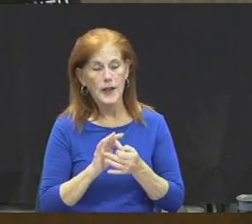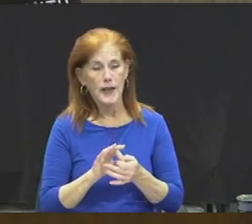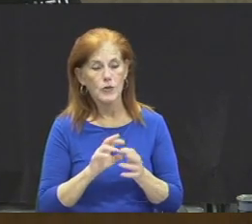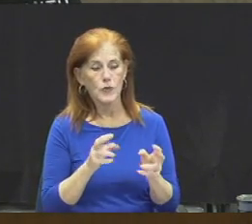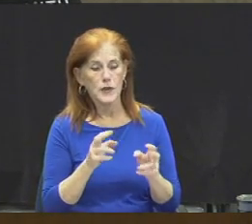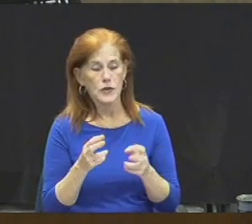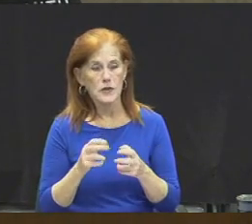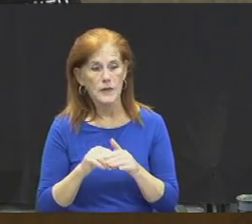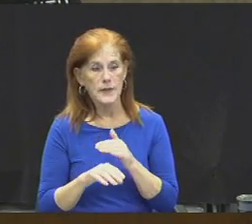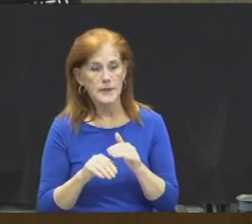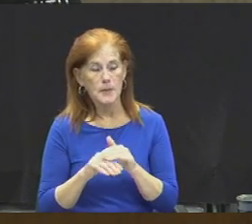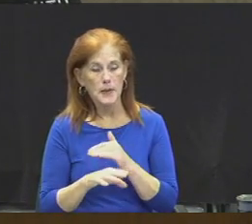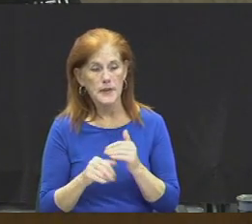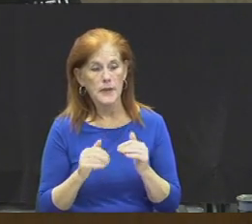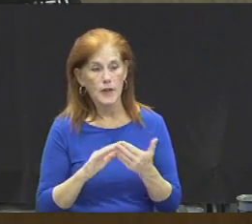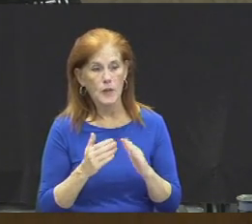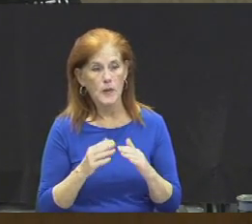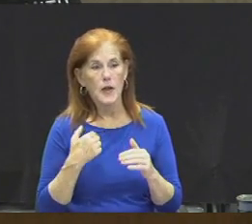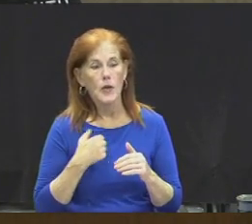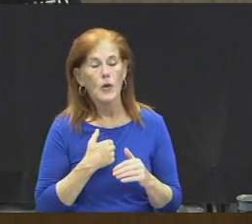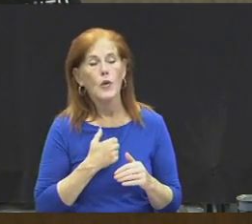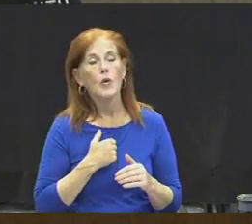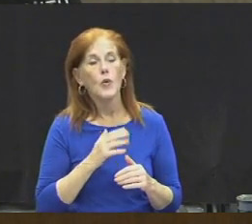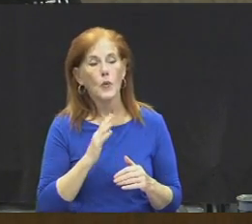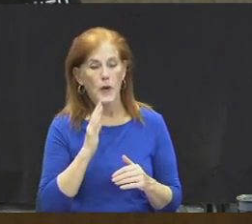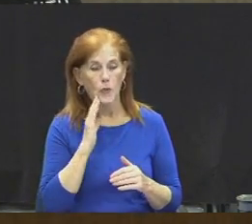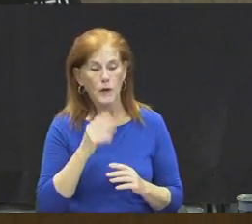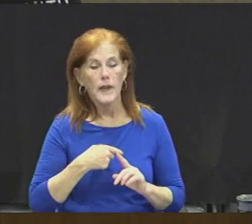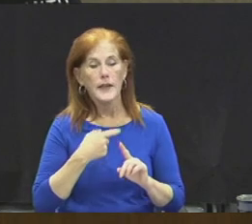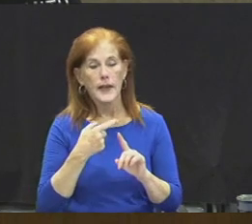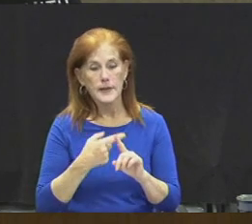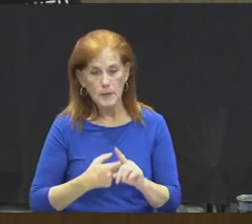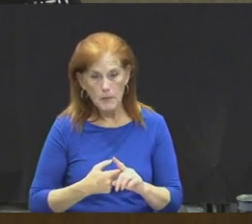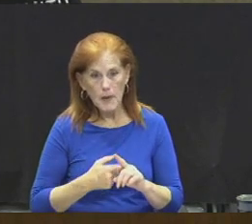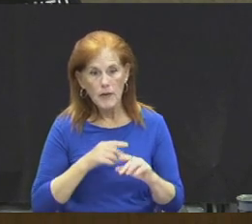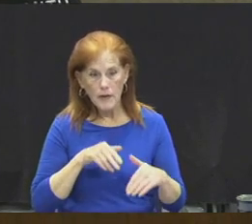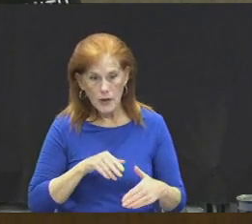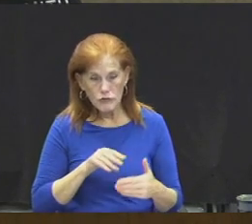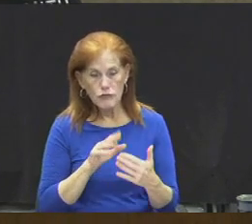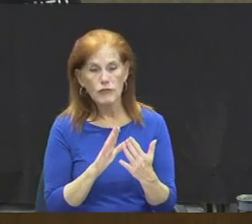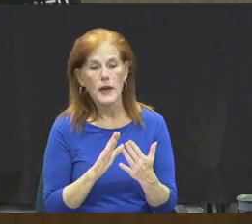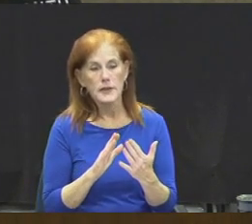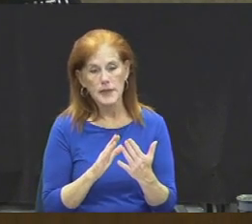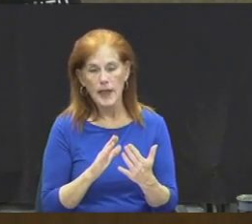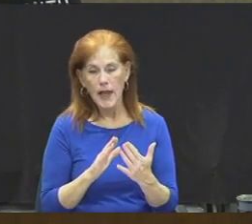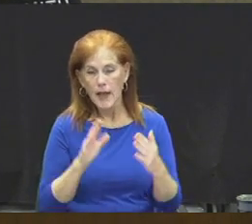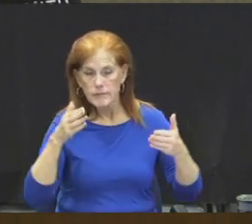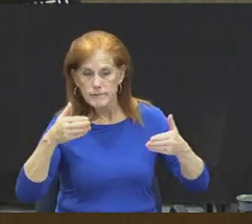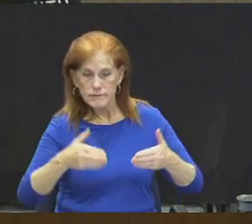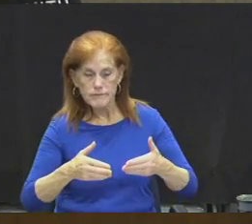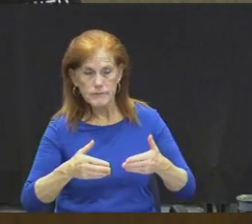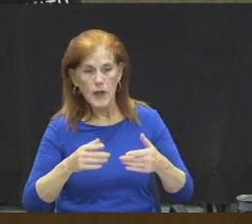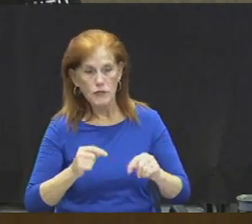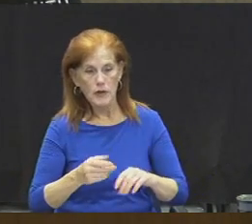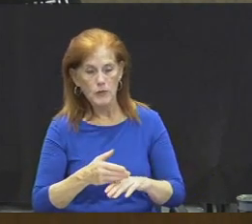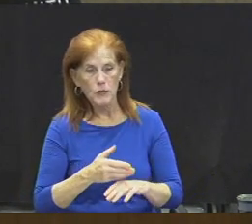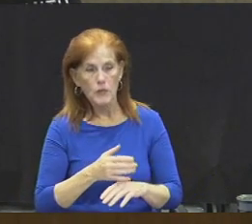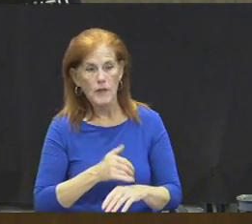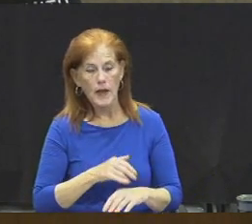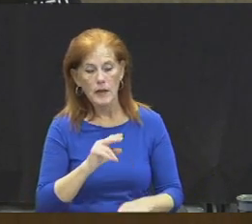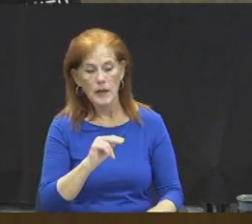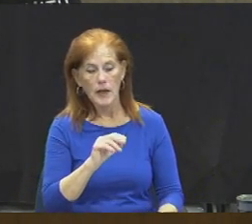accessibility within the community that we're going to be working on over the next month. Um, Nancy and